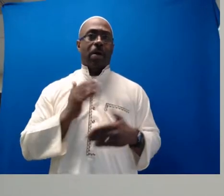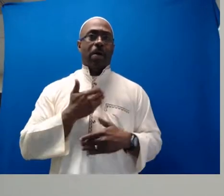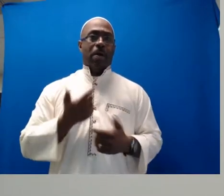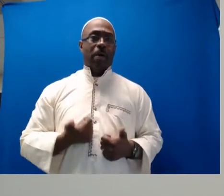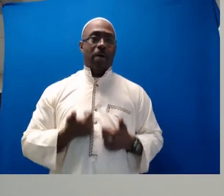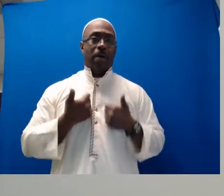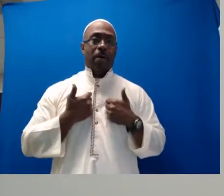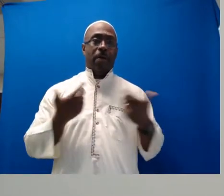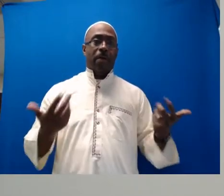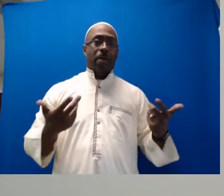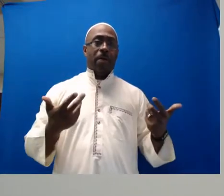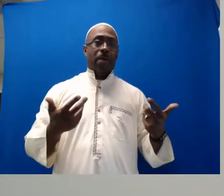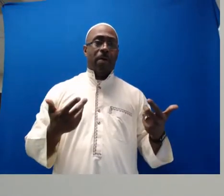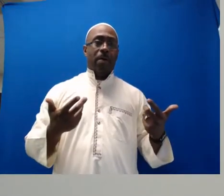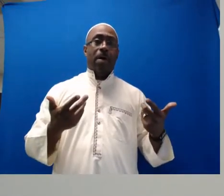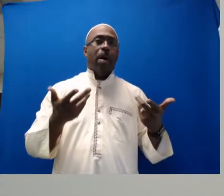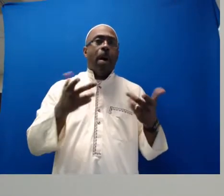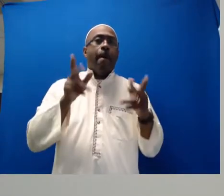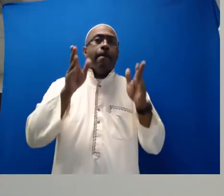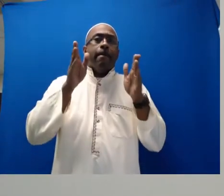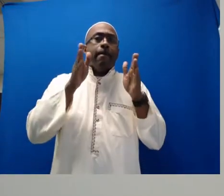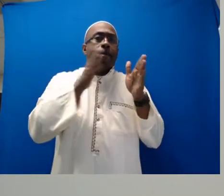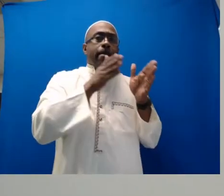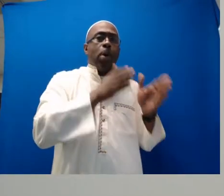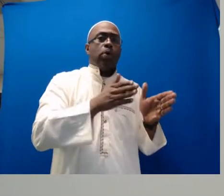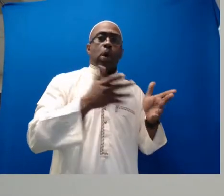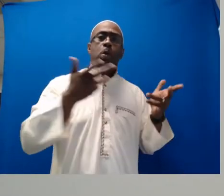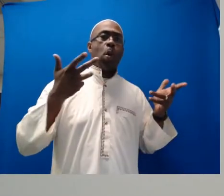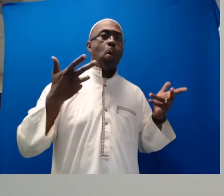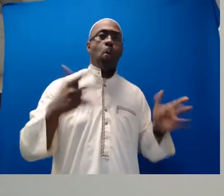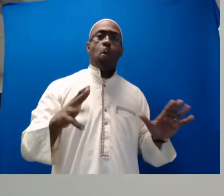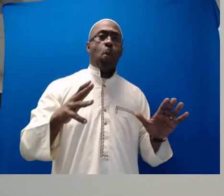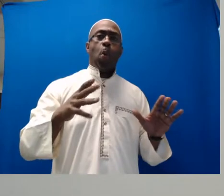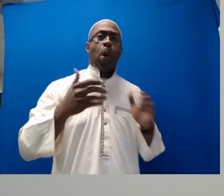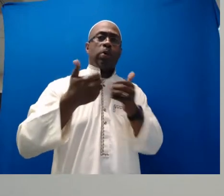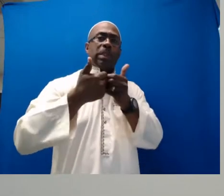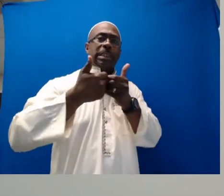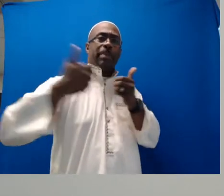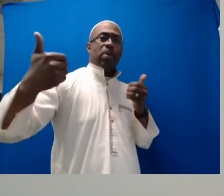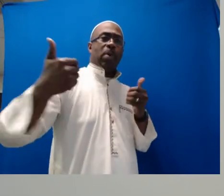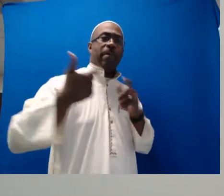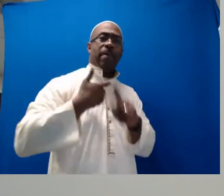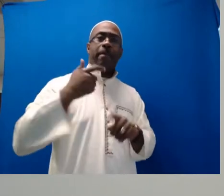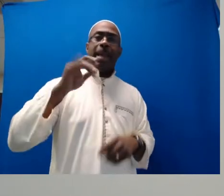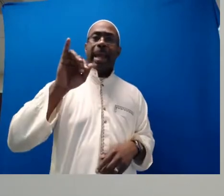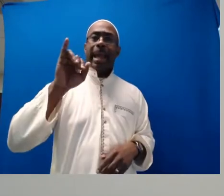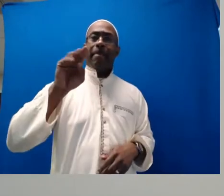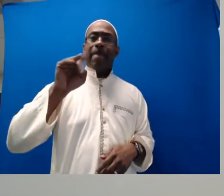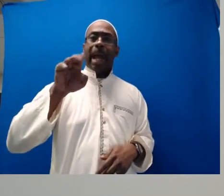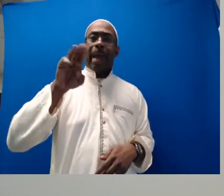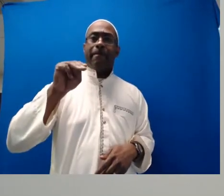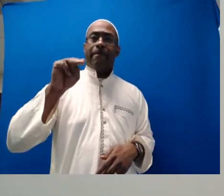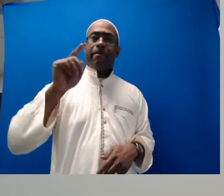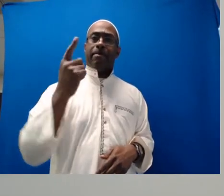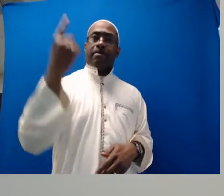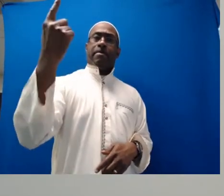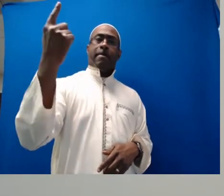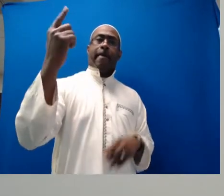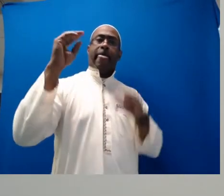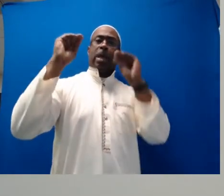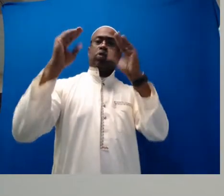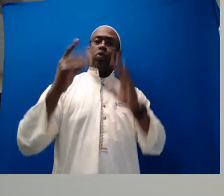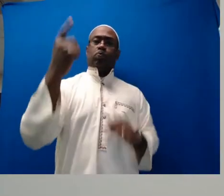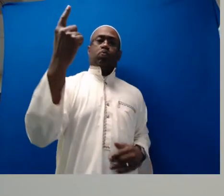Right? A person should not want to distance themselves from their imam. It may be that shaitan is playing with a person in such a way that they